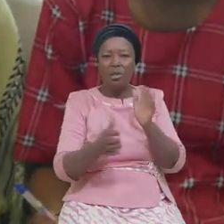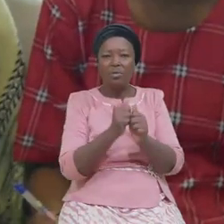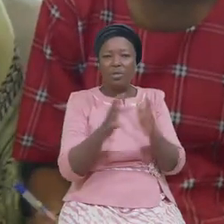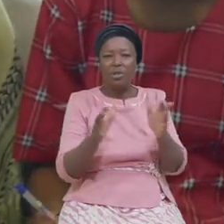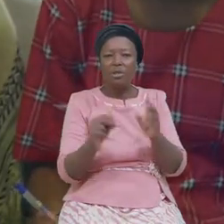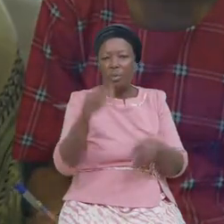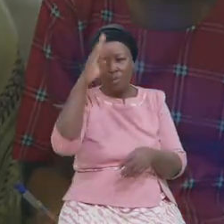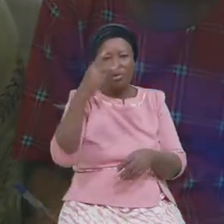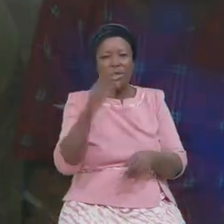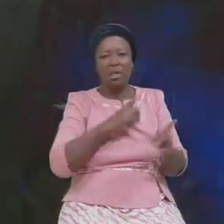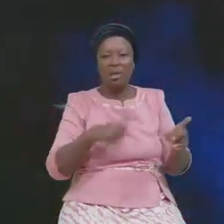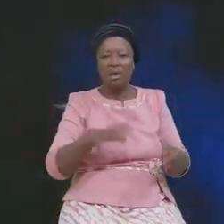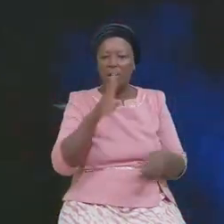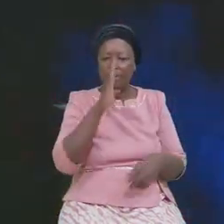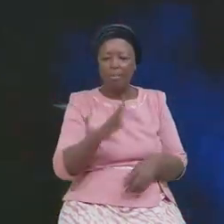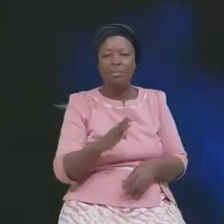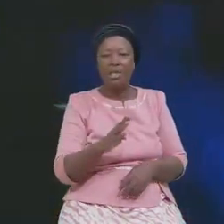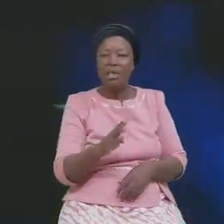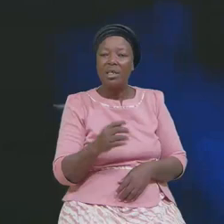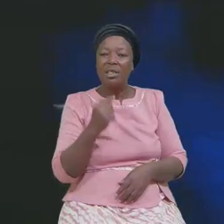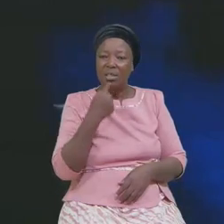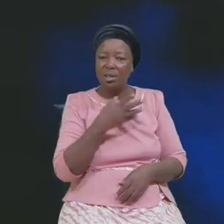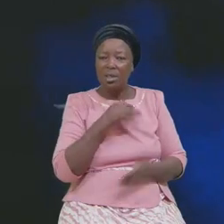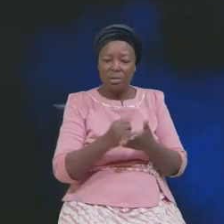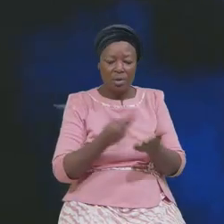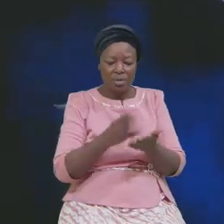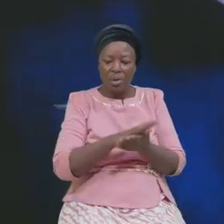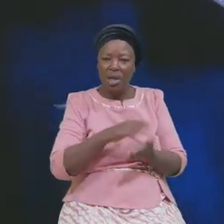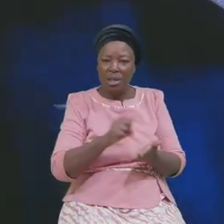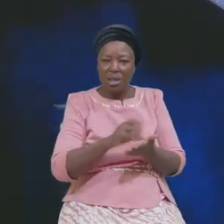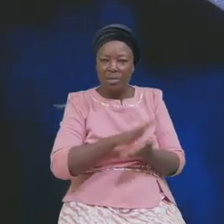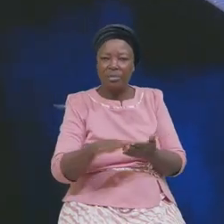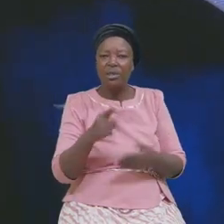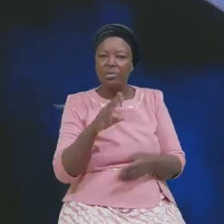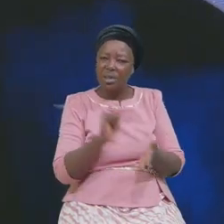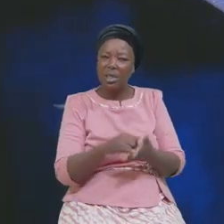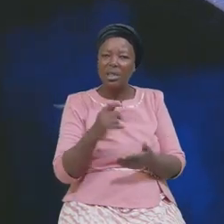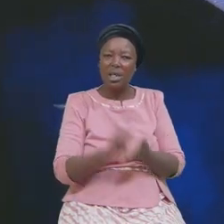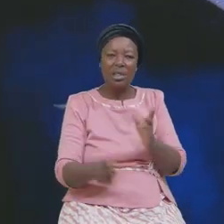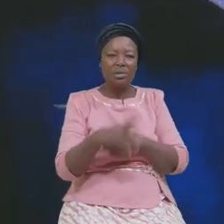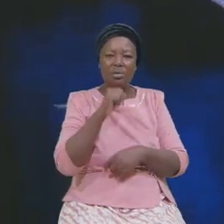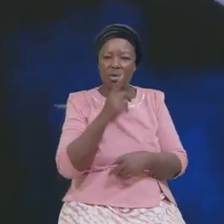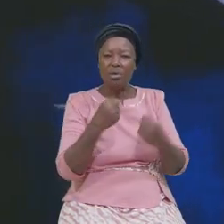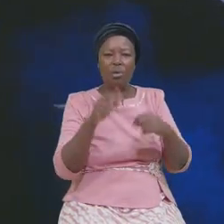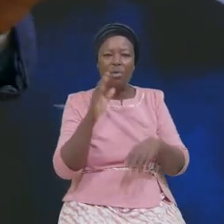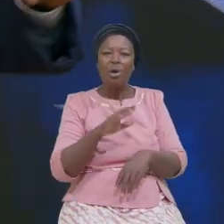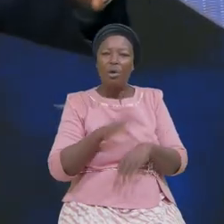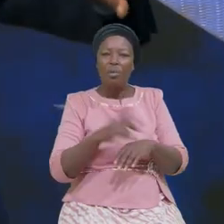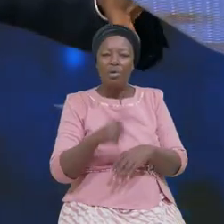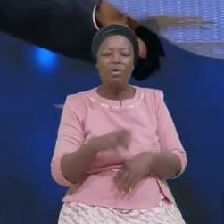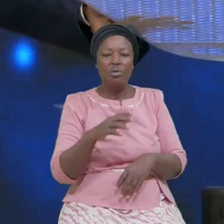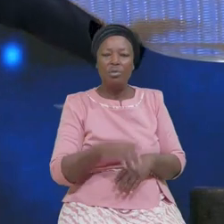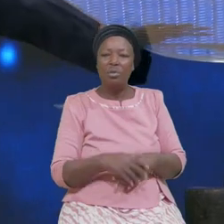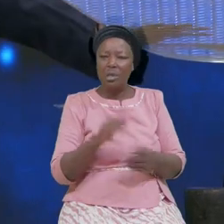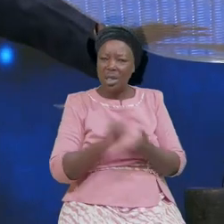Be diligent that you are holy and sanctified, so that day will not come upon you unawares. Be diligent